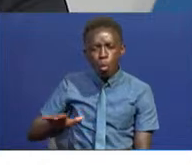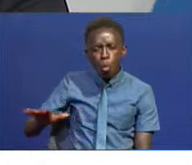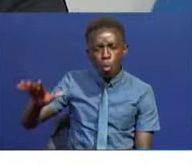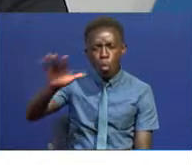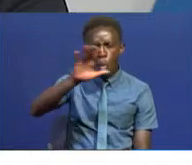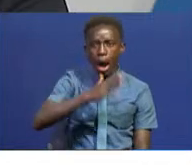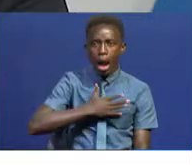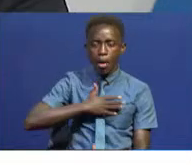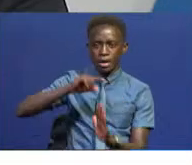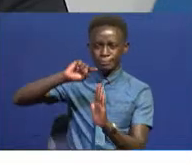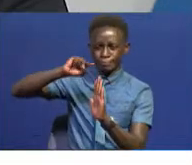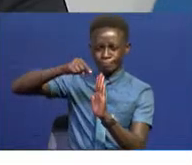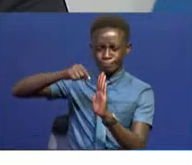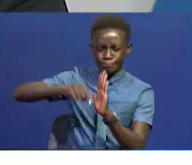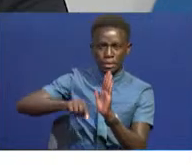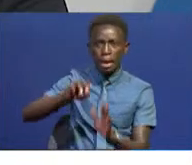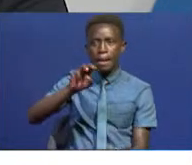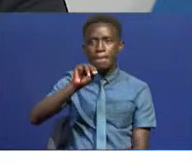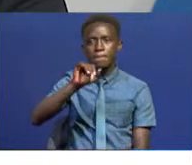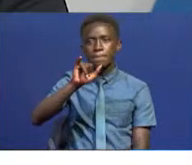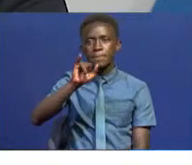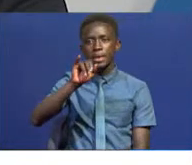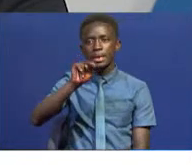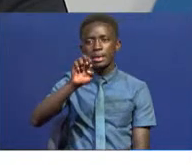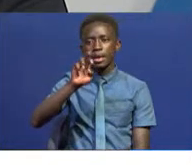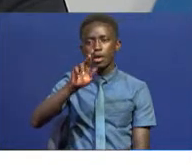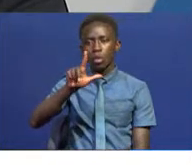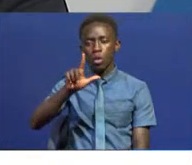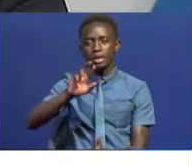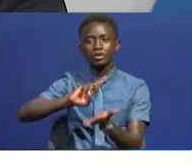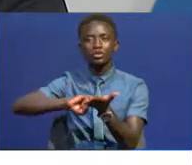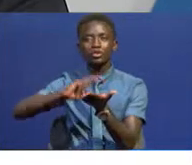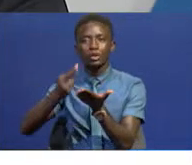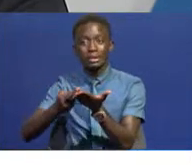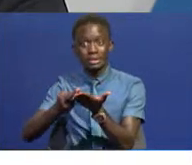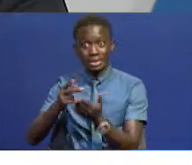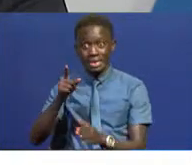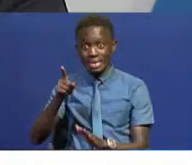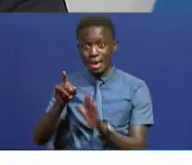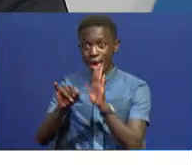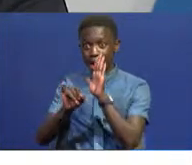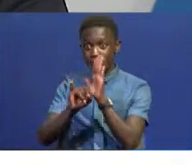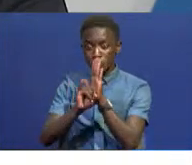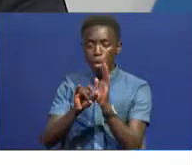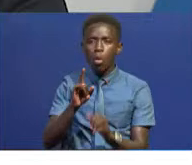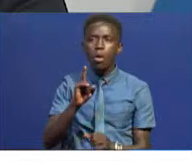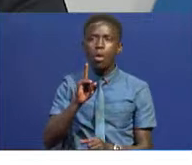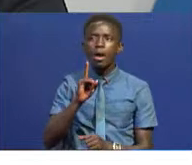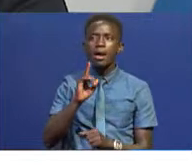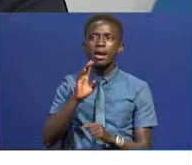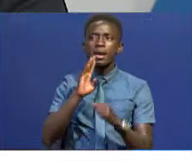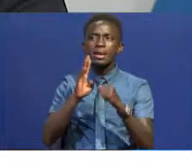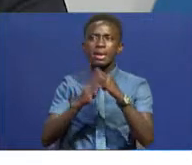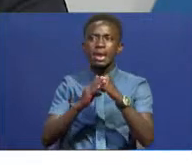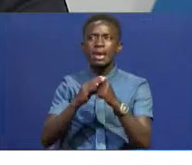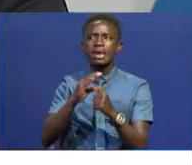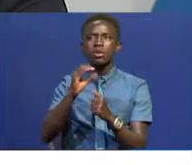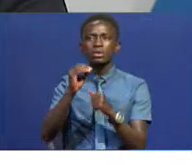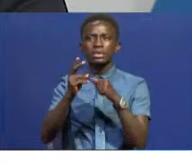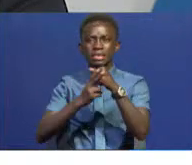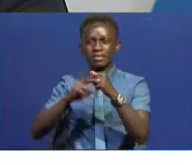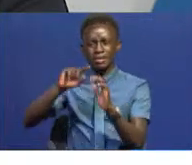through the National Airborne Geophysics Survey, that identified over 970 mineral occurrences across the